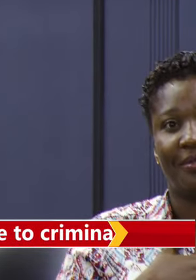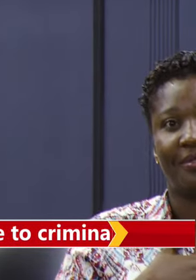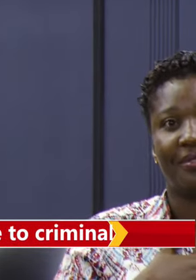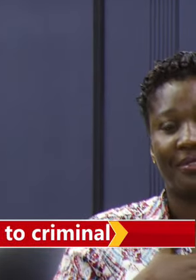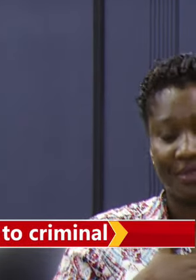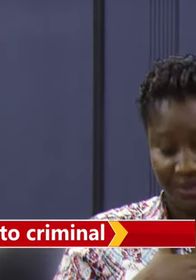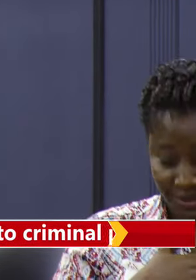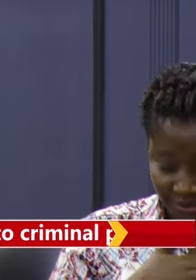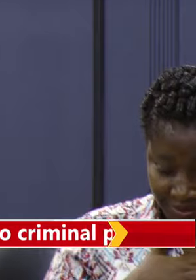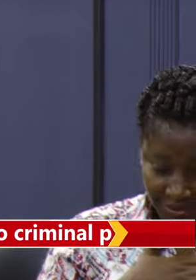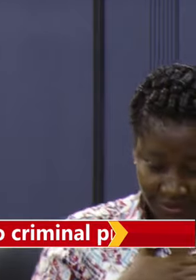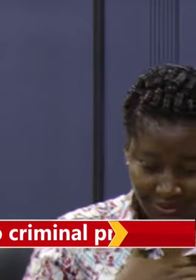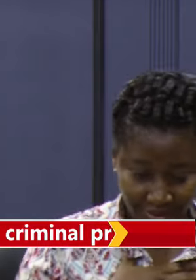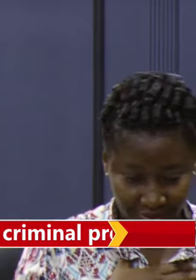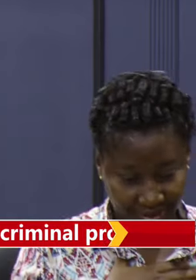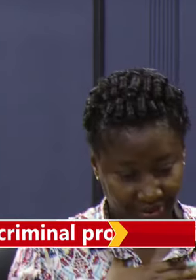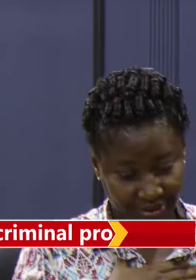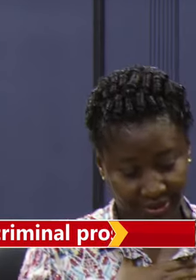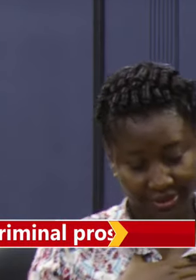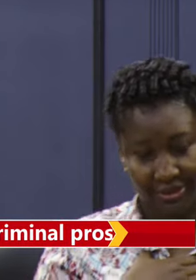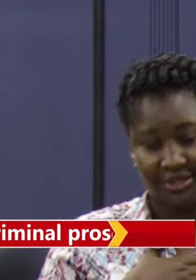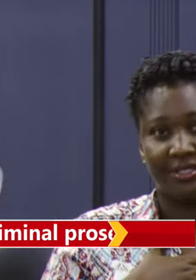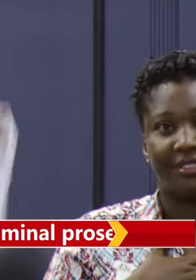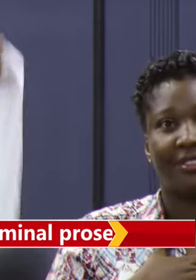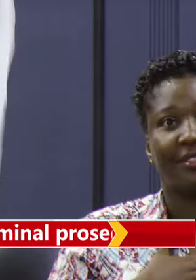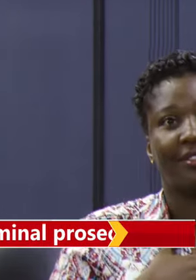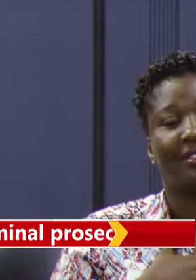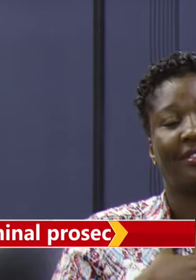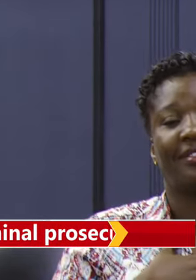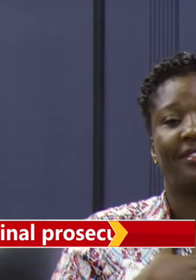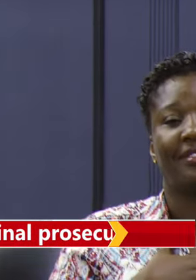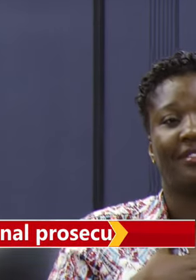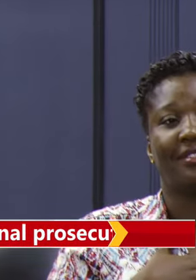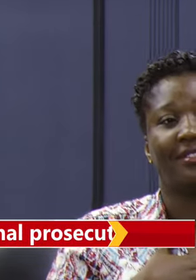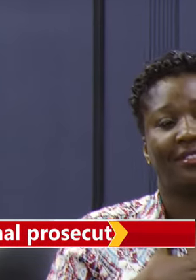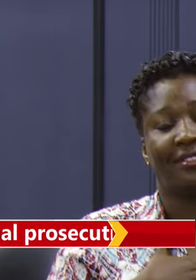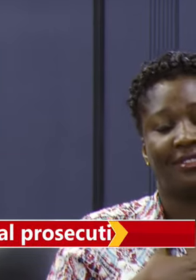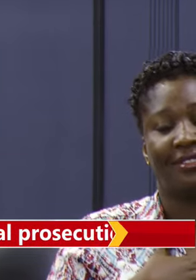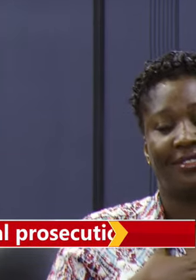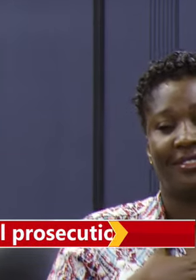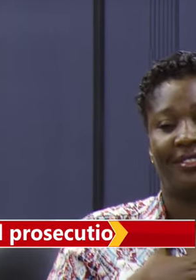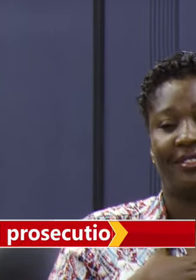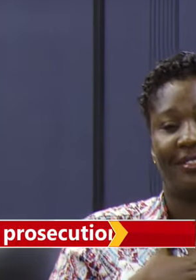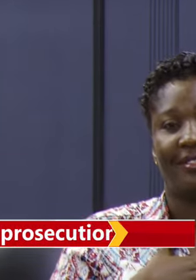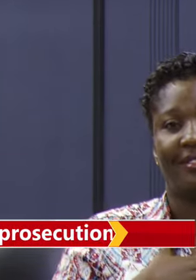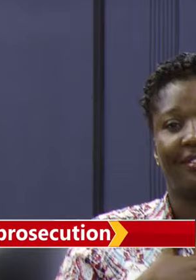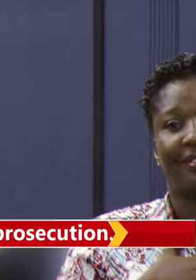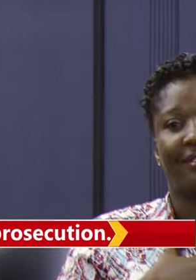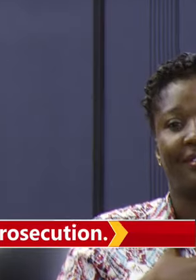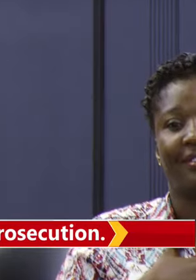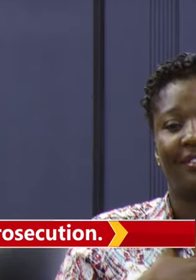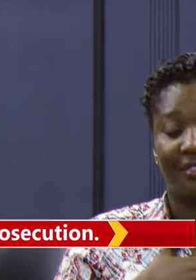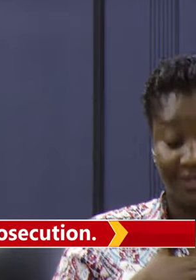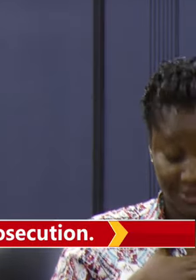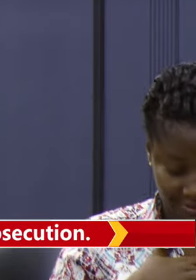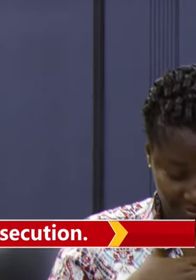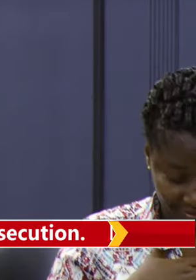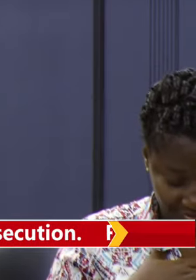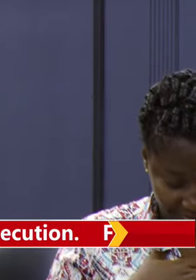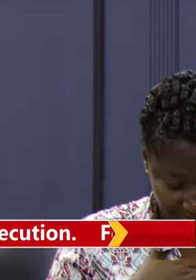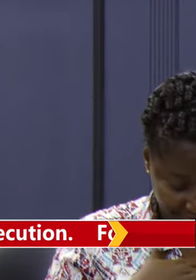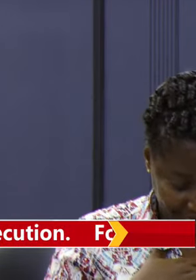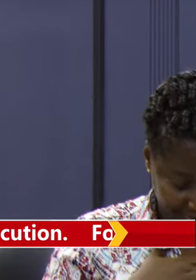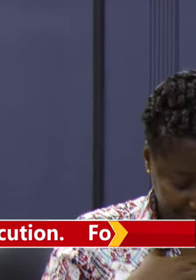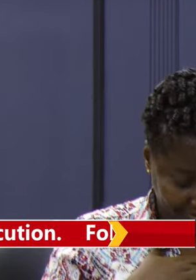Everybody in the open air studio inside the compound of Human Rights Radio and Television, the headquarters